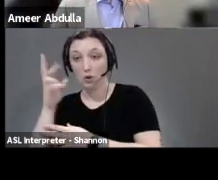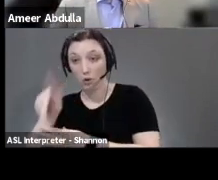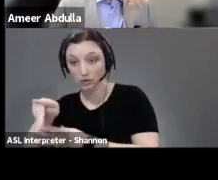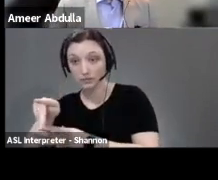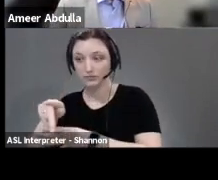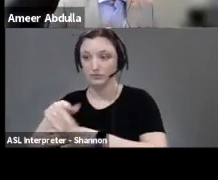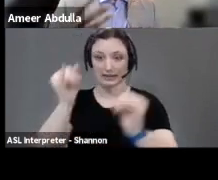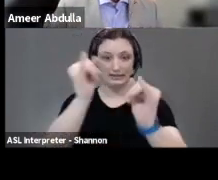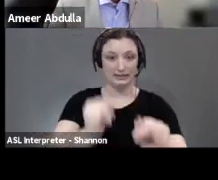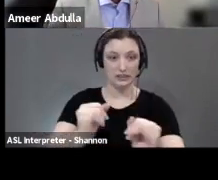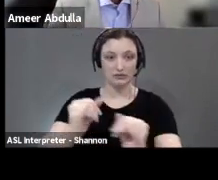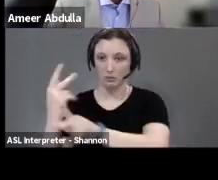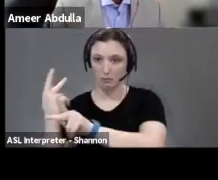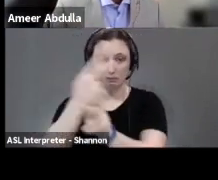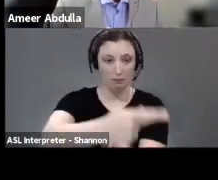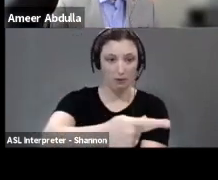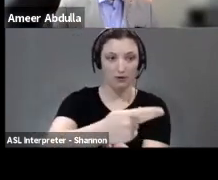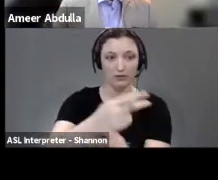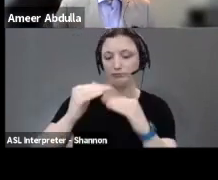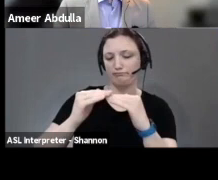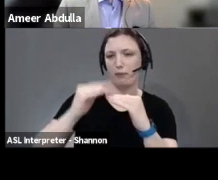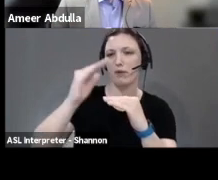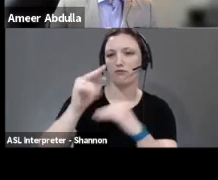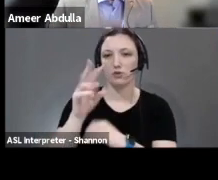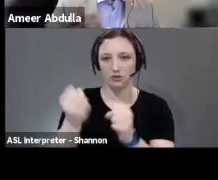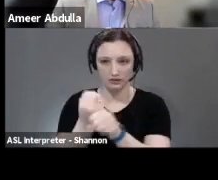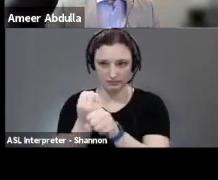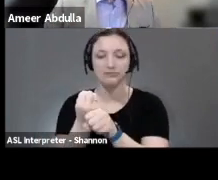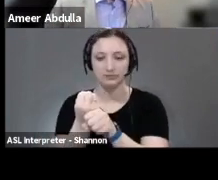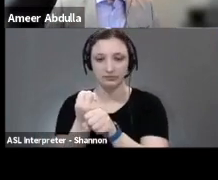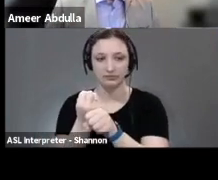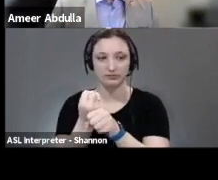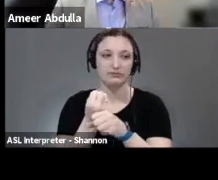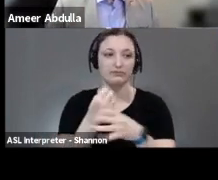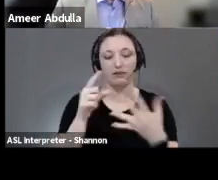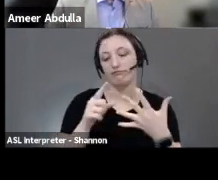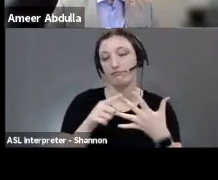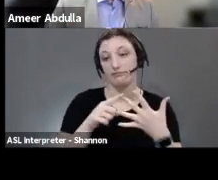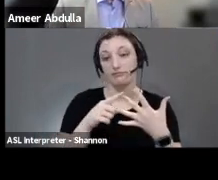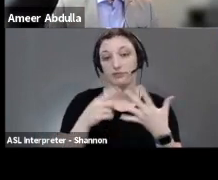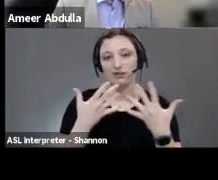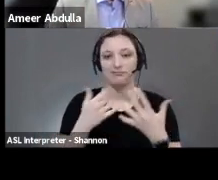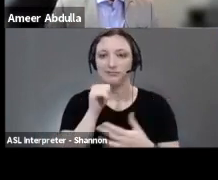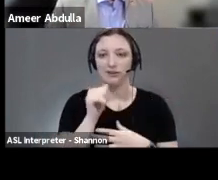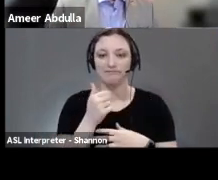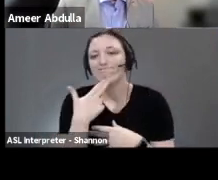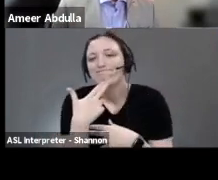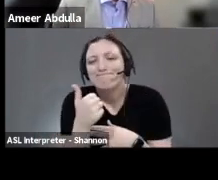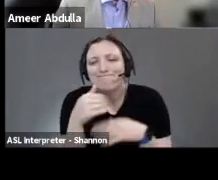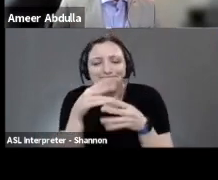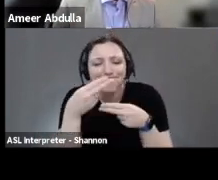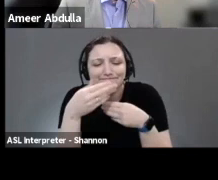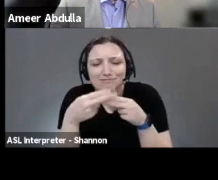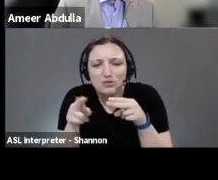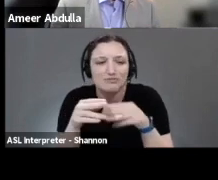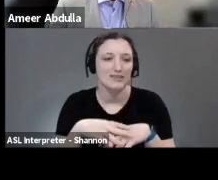for a period of greater than 2 years. And stock option is, well, we'll not get too cute here. It is a stock option, plain vanilla,